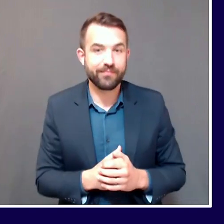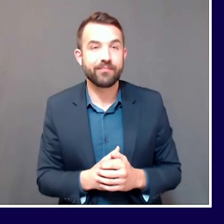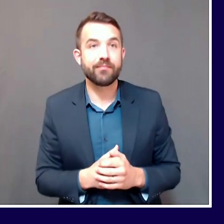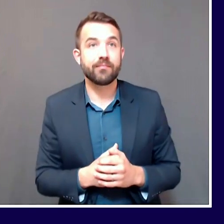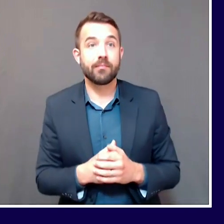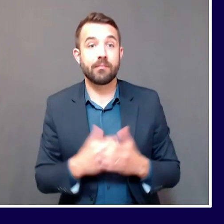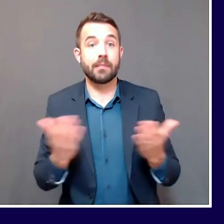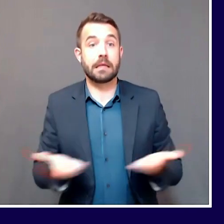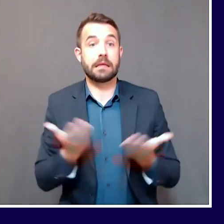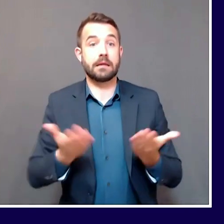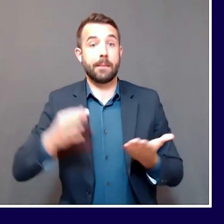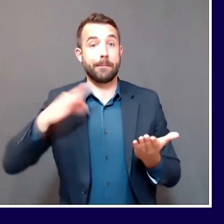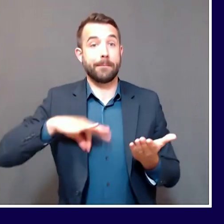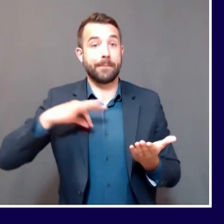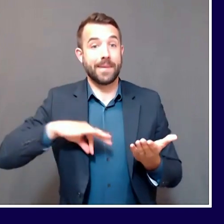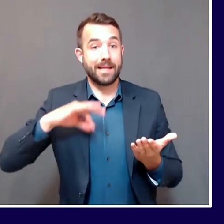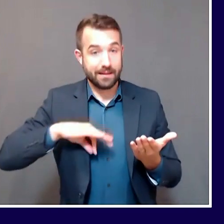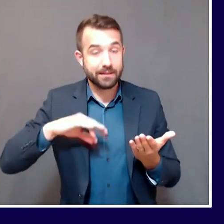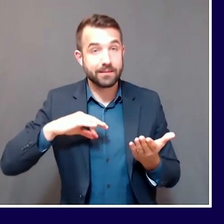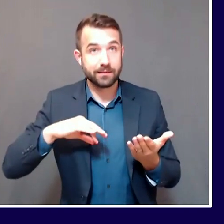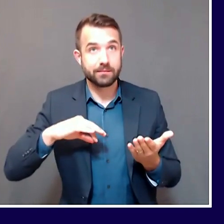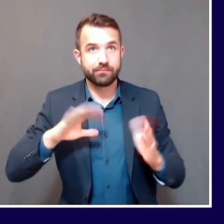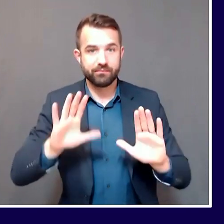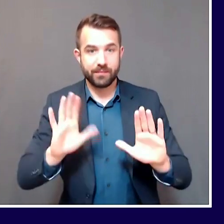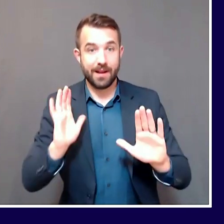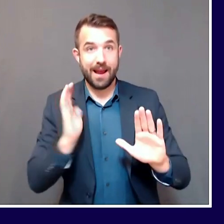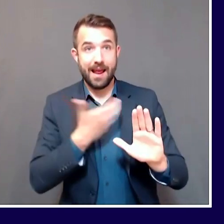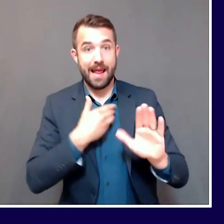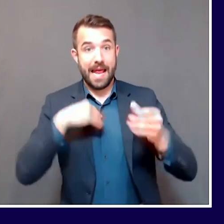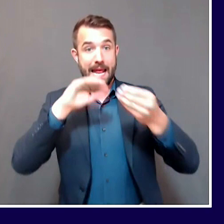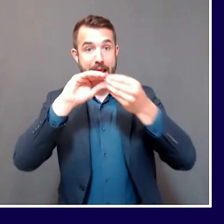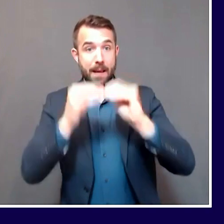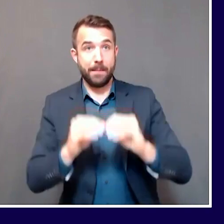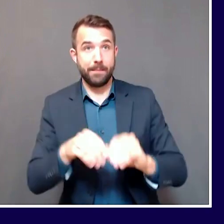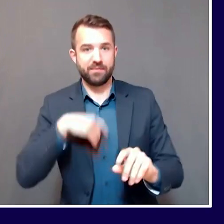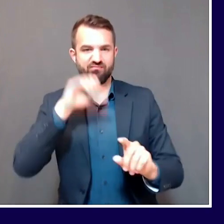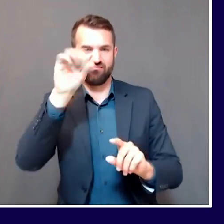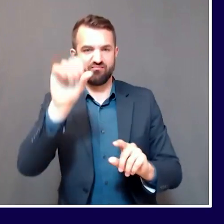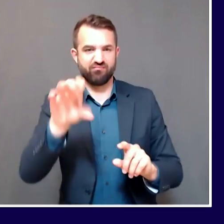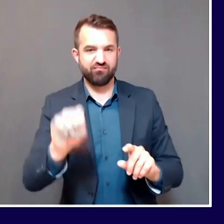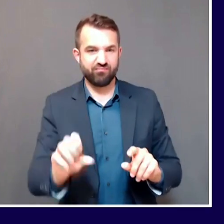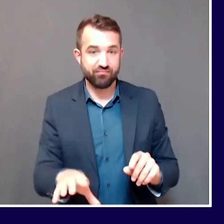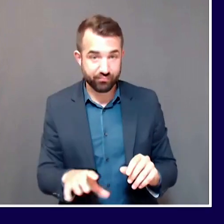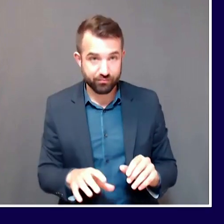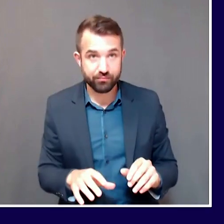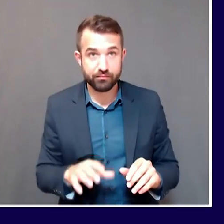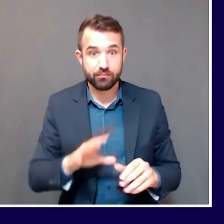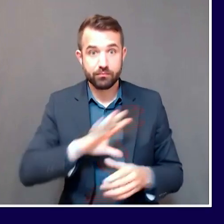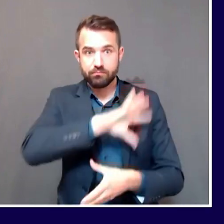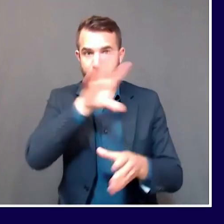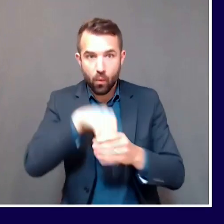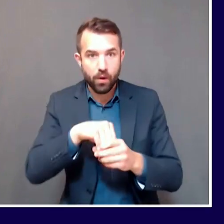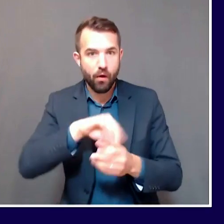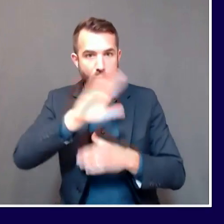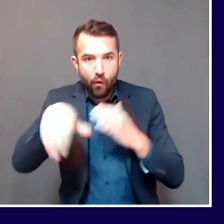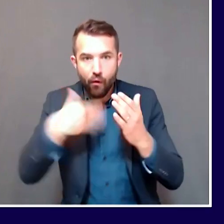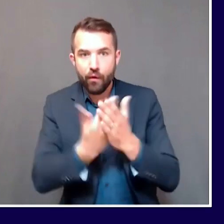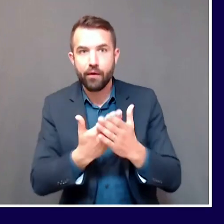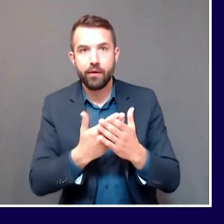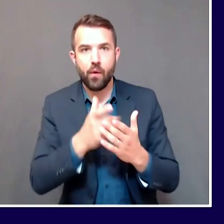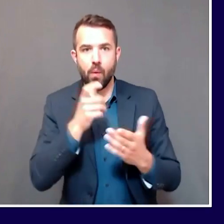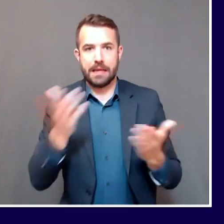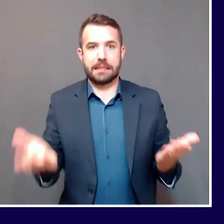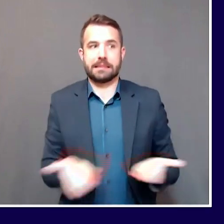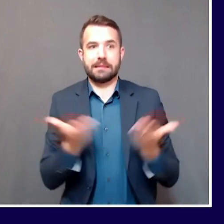is done when we report our numbers of testing. It includes all comers. What we've seen with respect to a lot of